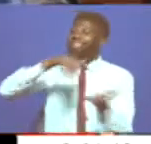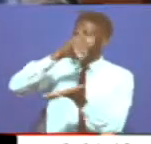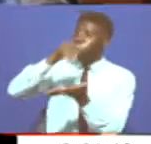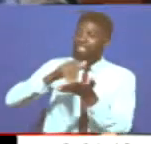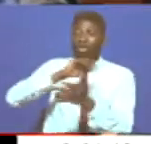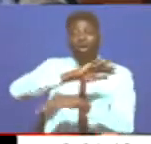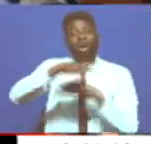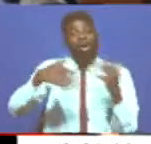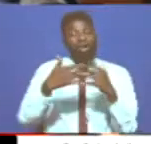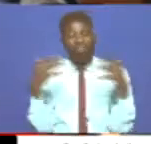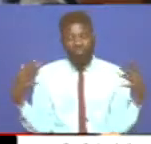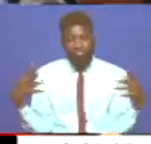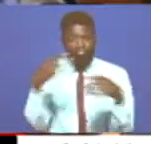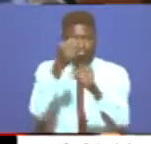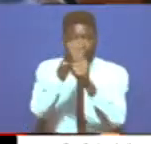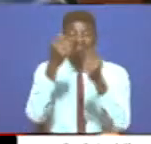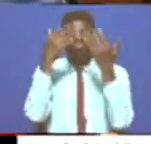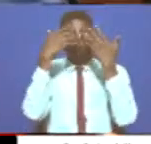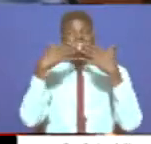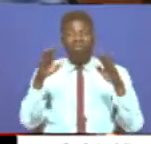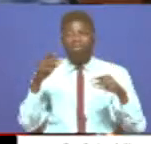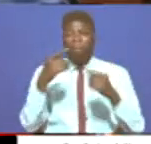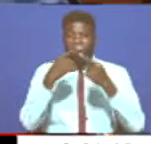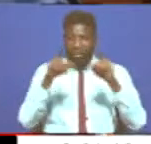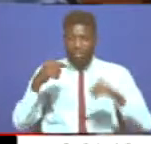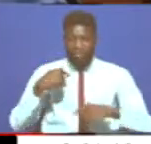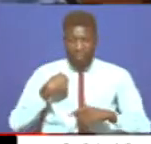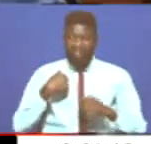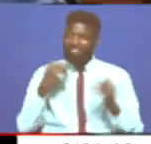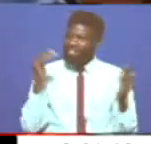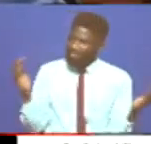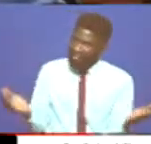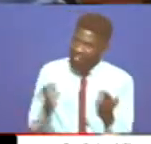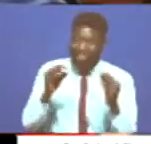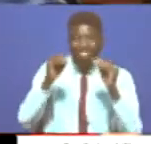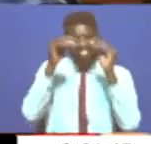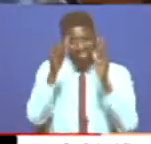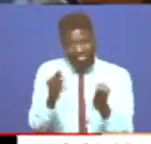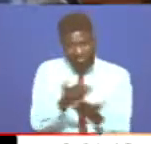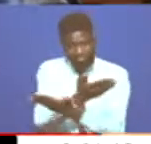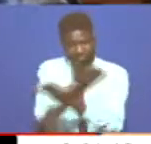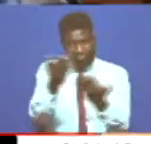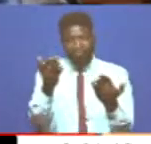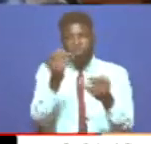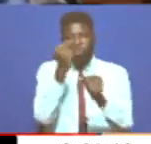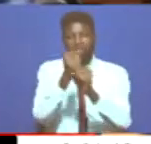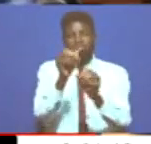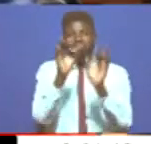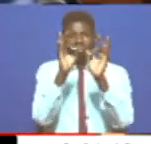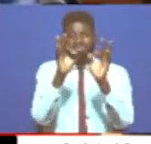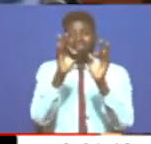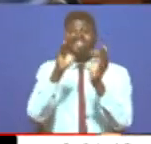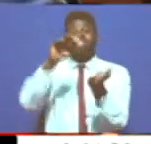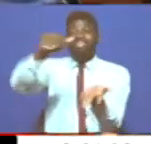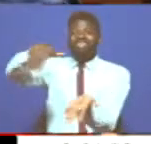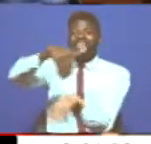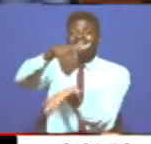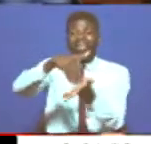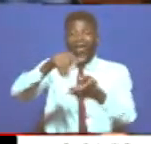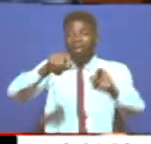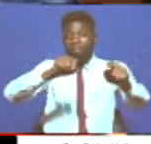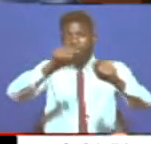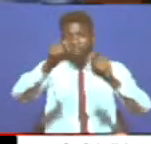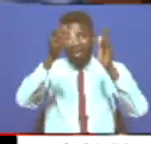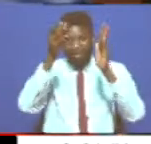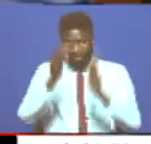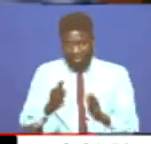my teachers, who are excellent, that those center managers who have been